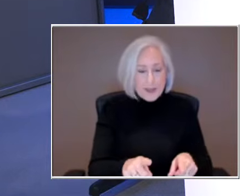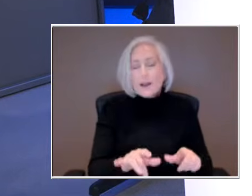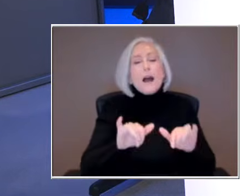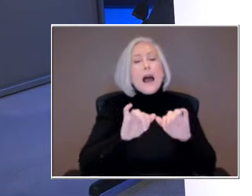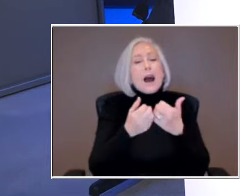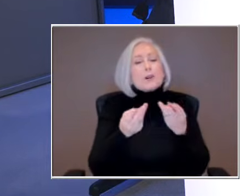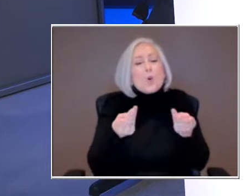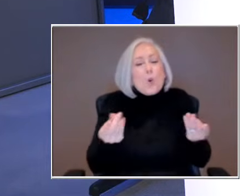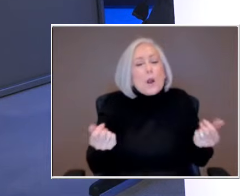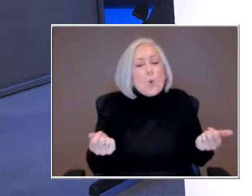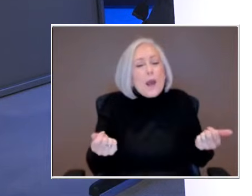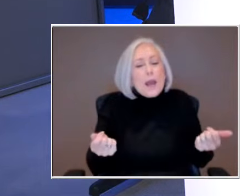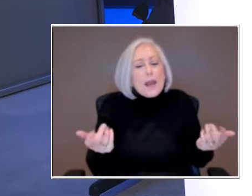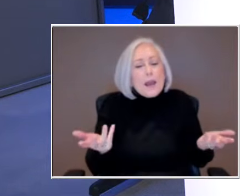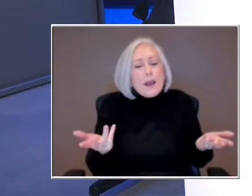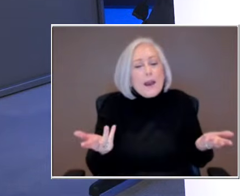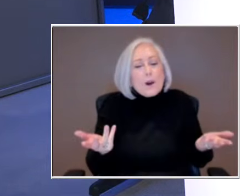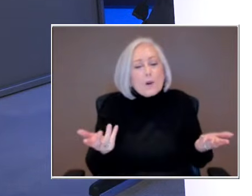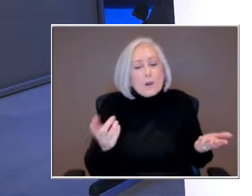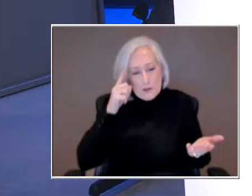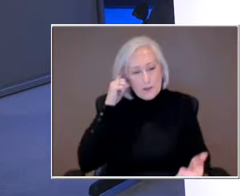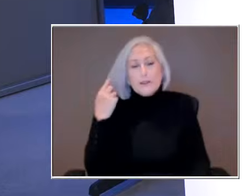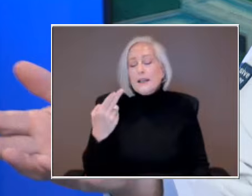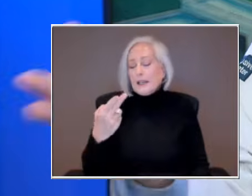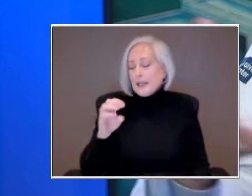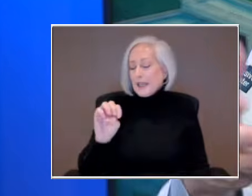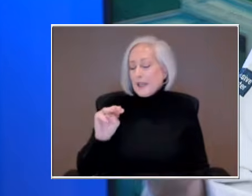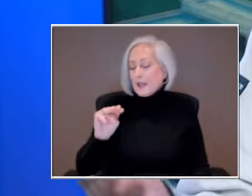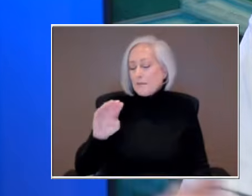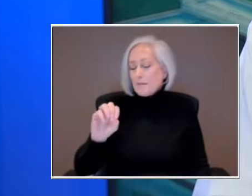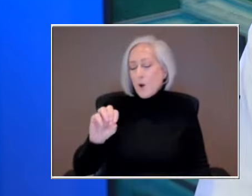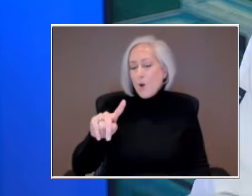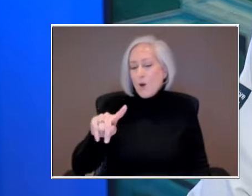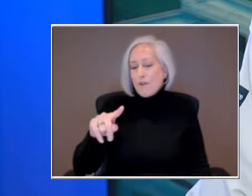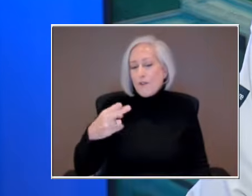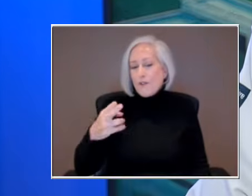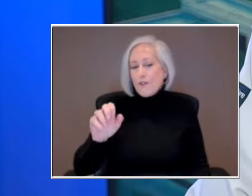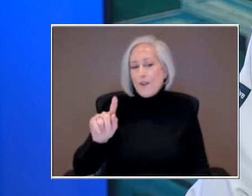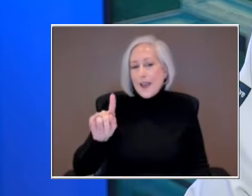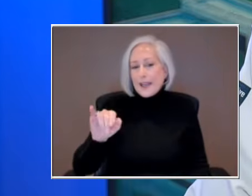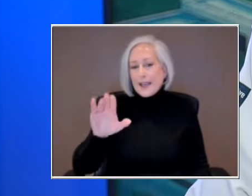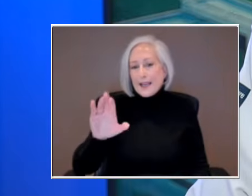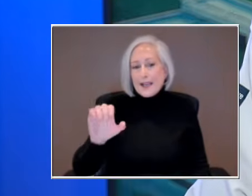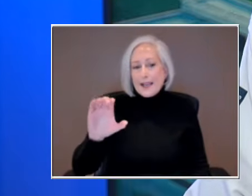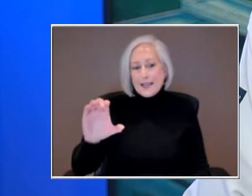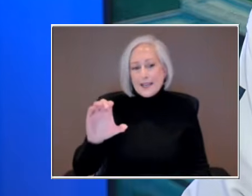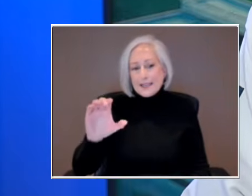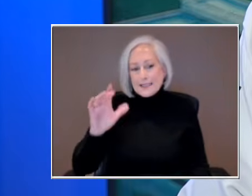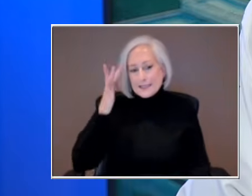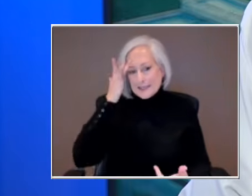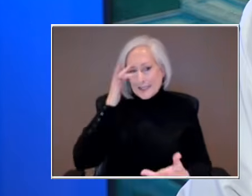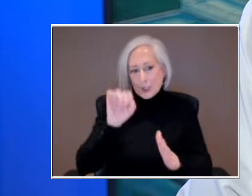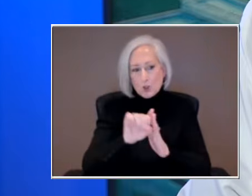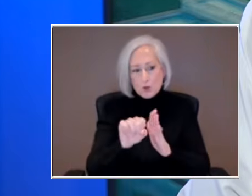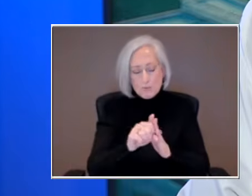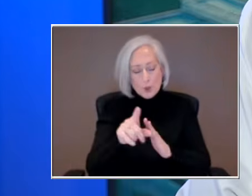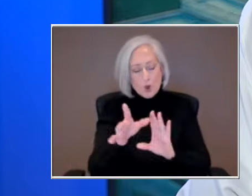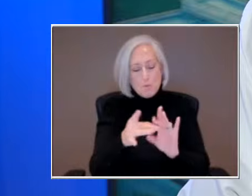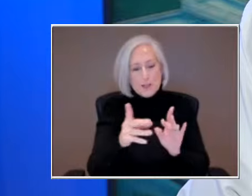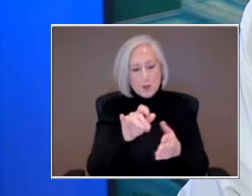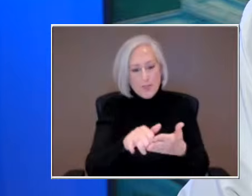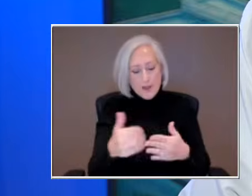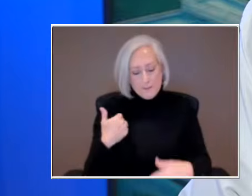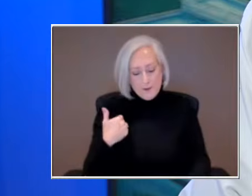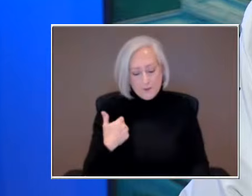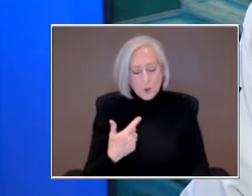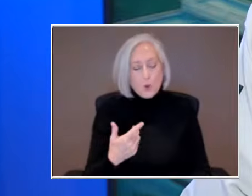it was called hemophagocytic syndrome, which you mentioned earlier in the clip, and the challenge